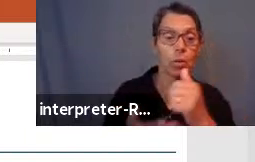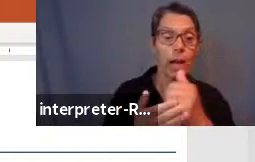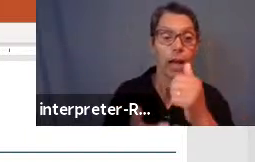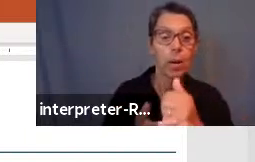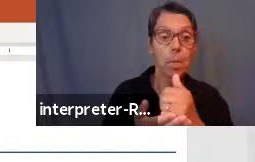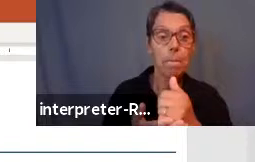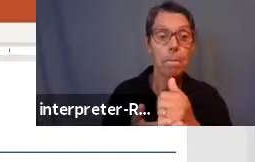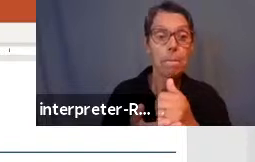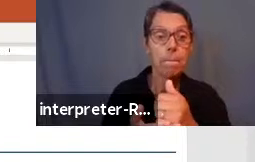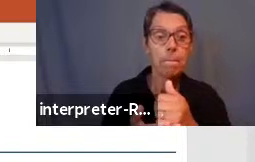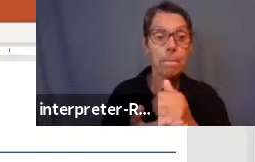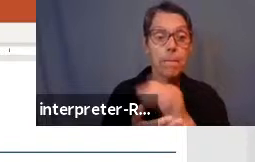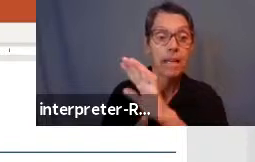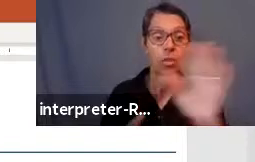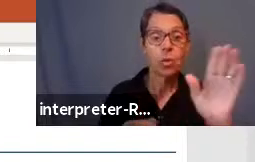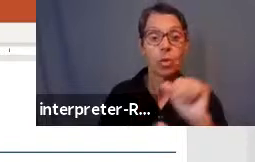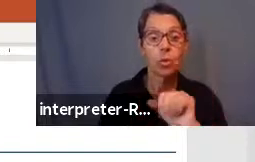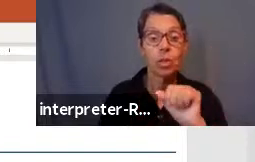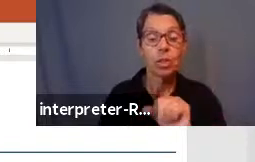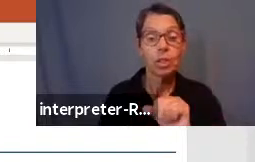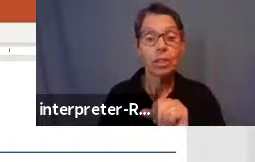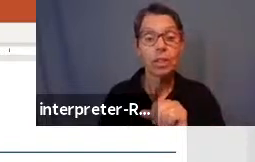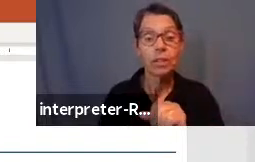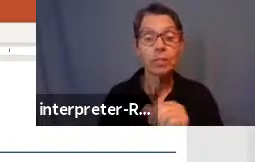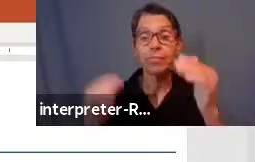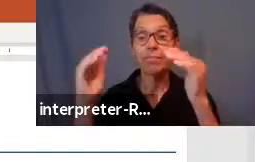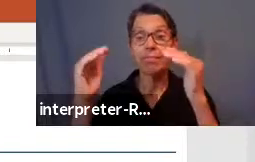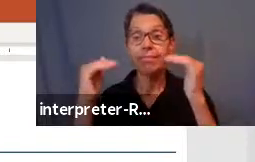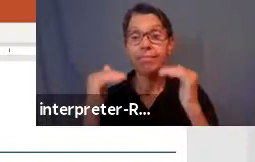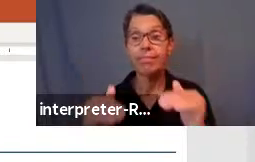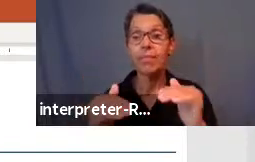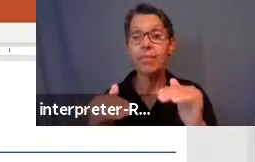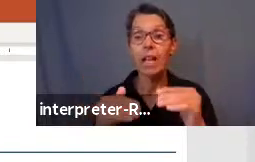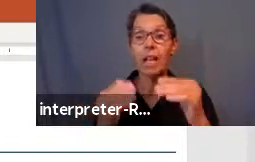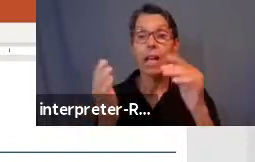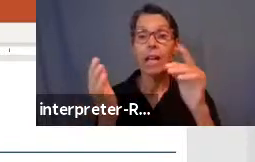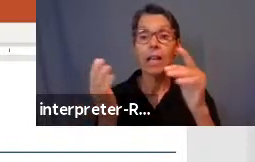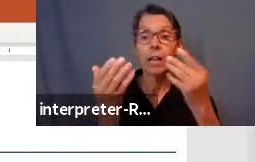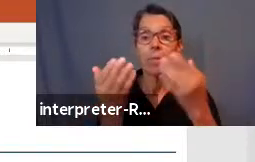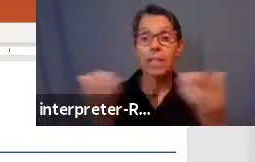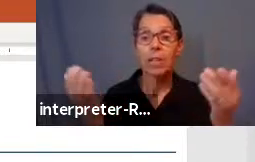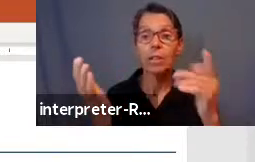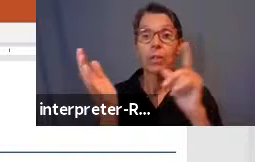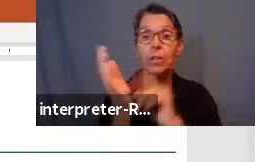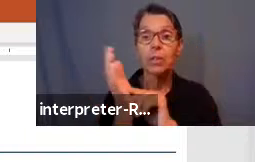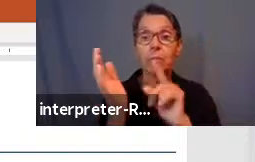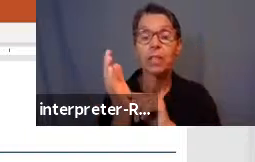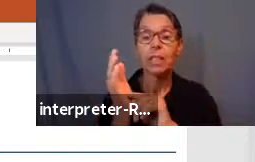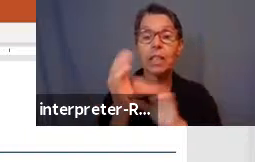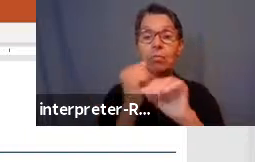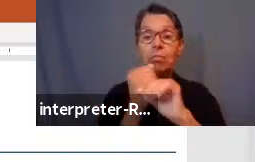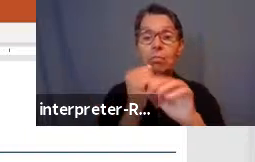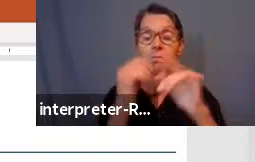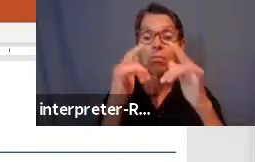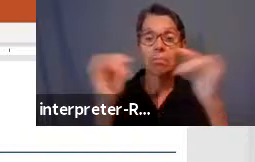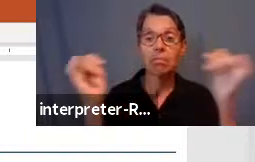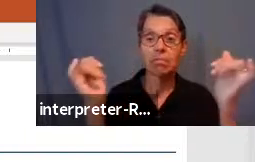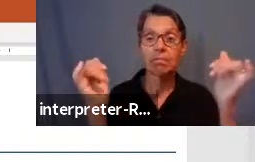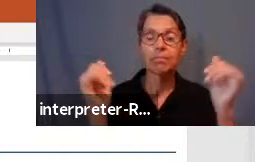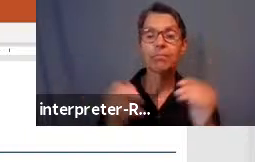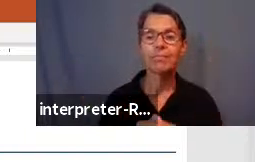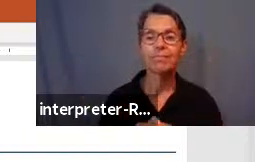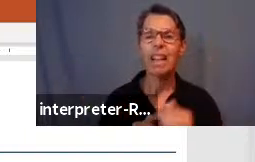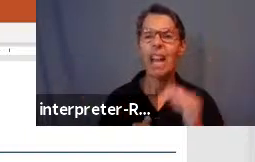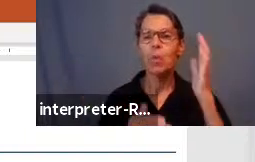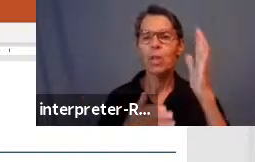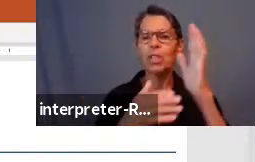your work, and also materials, printing, and so forth. So I will share the link so that if anyone